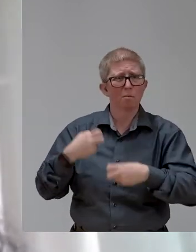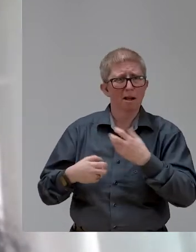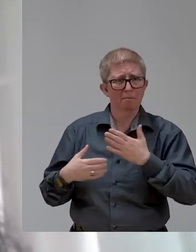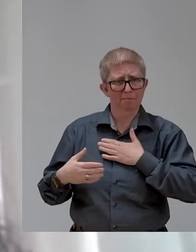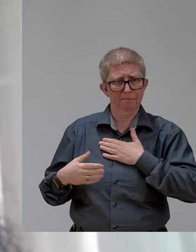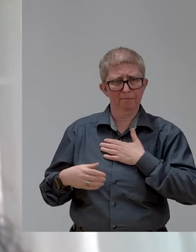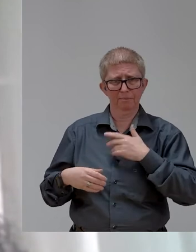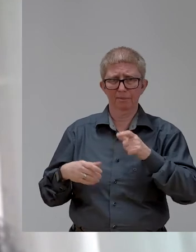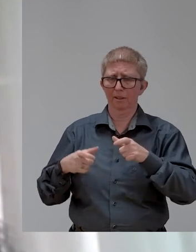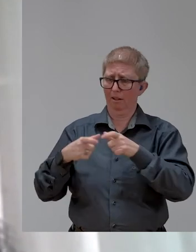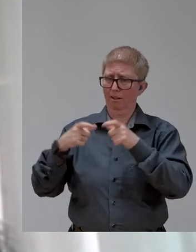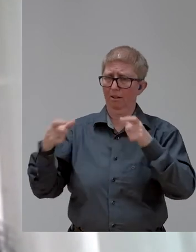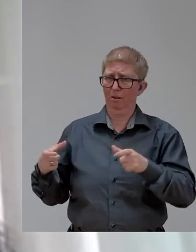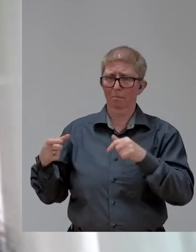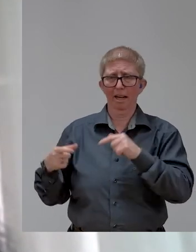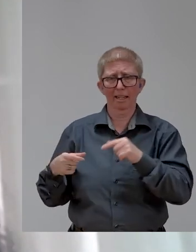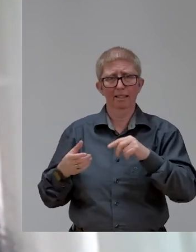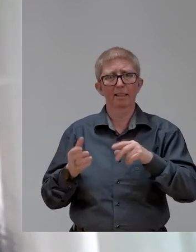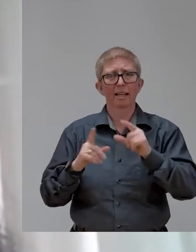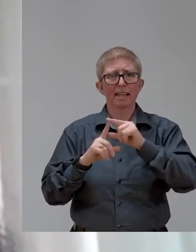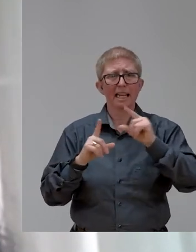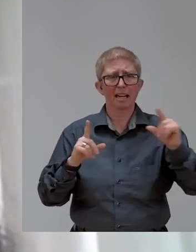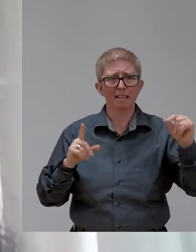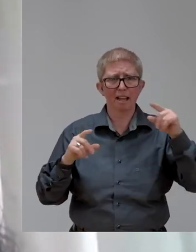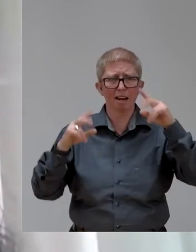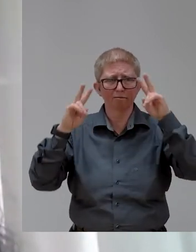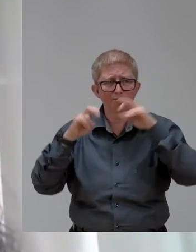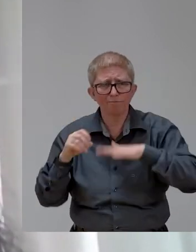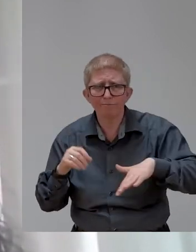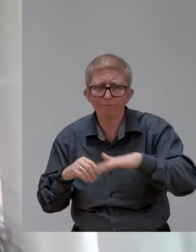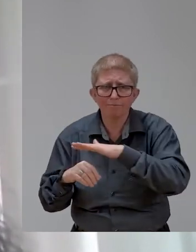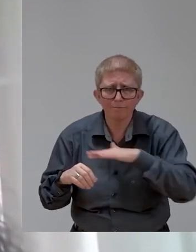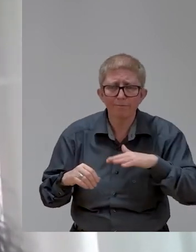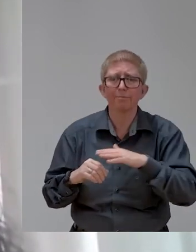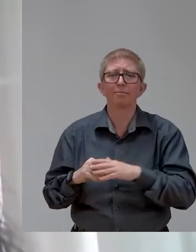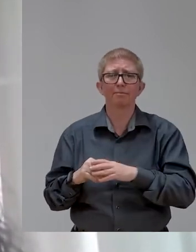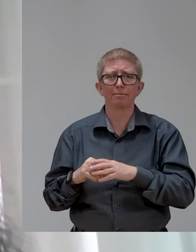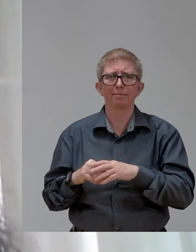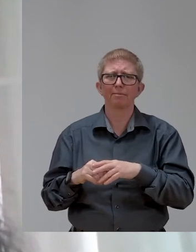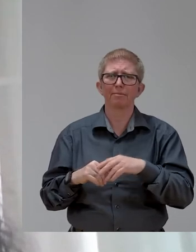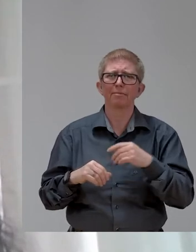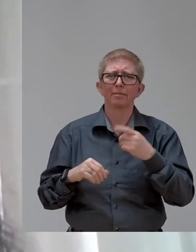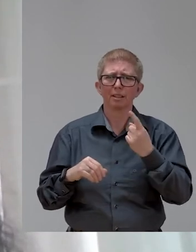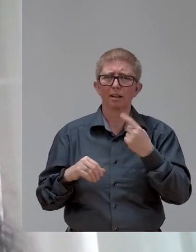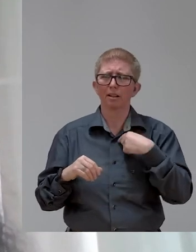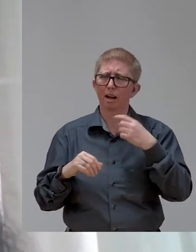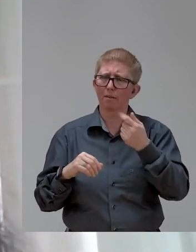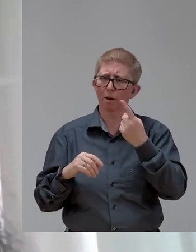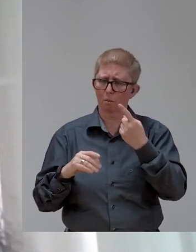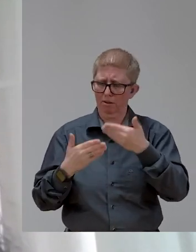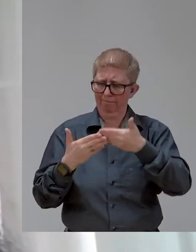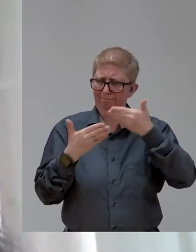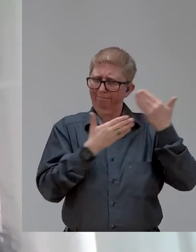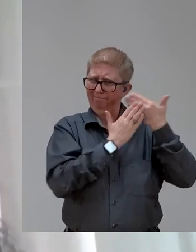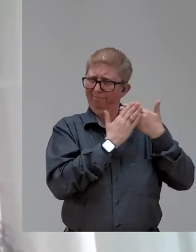digital talent in English. And I will start with some background information. So according to